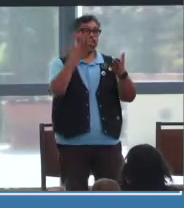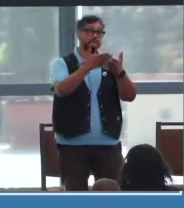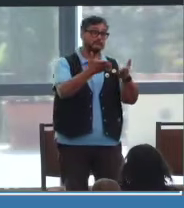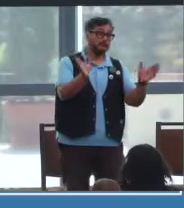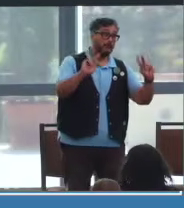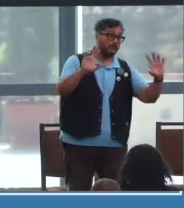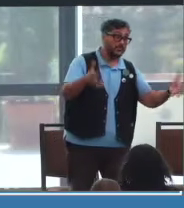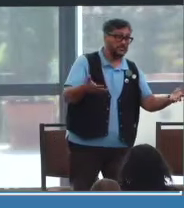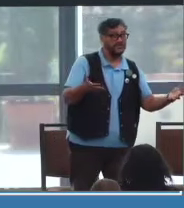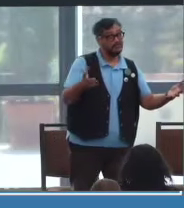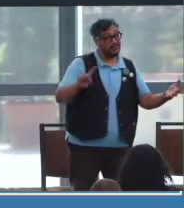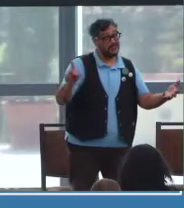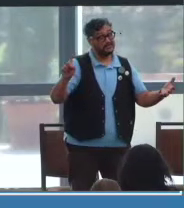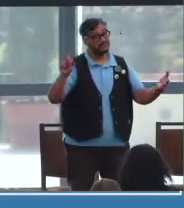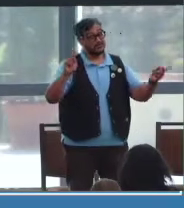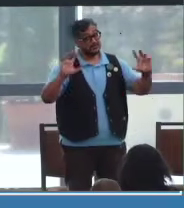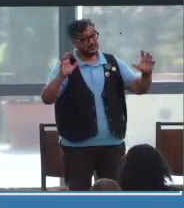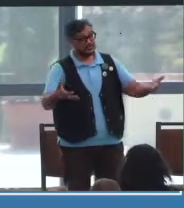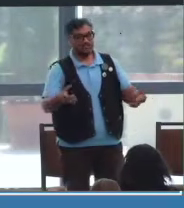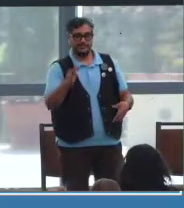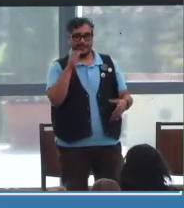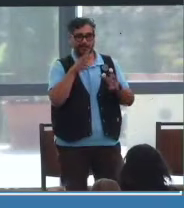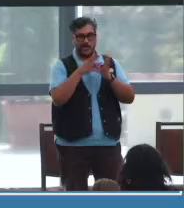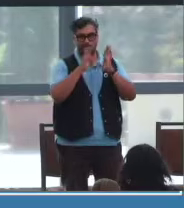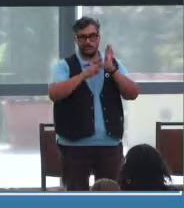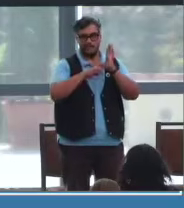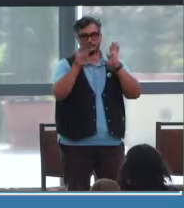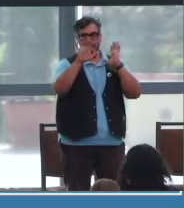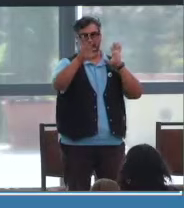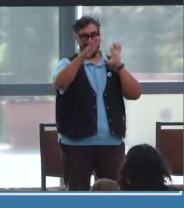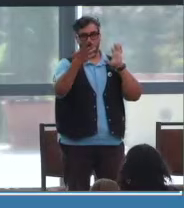population. Even in the general population, there's not nearly as much research out there